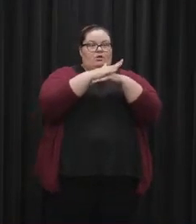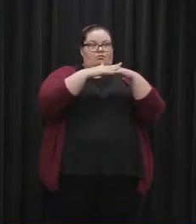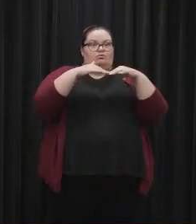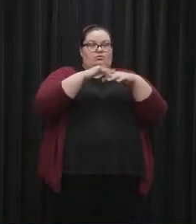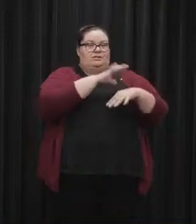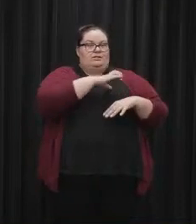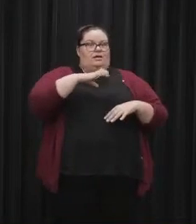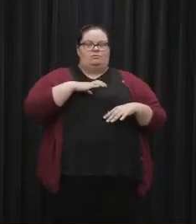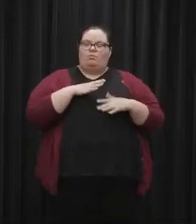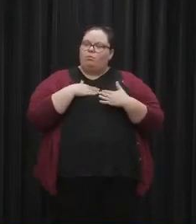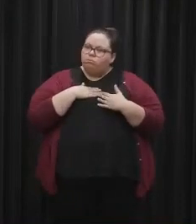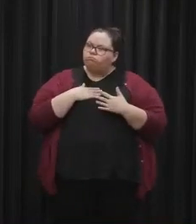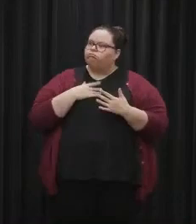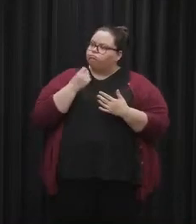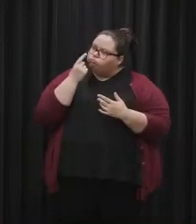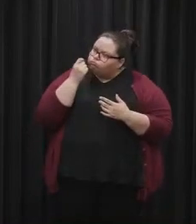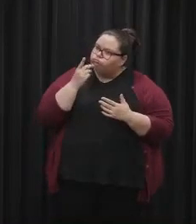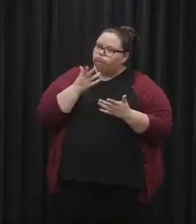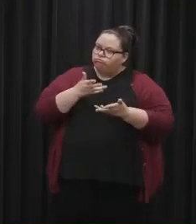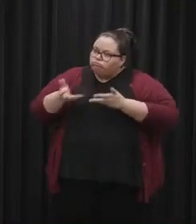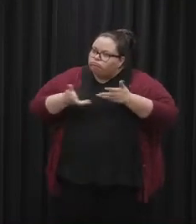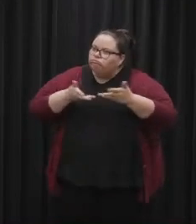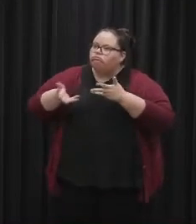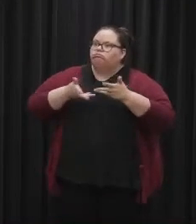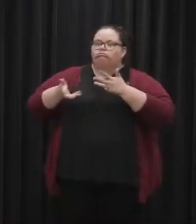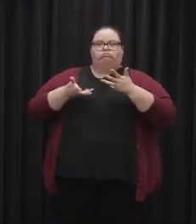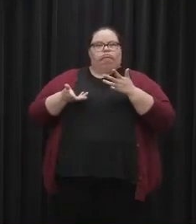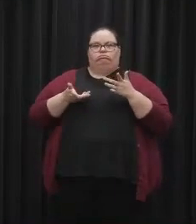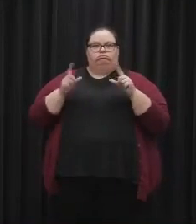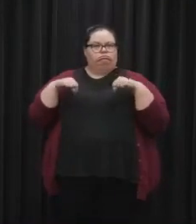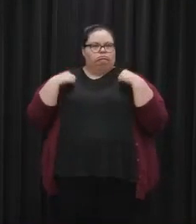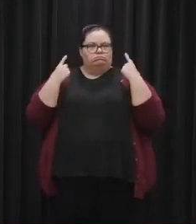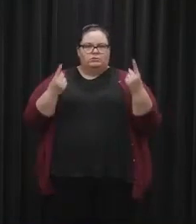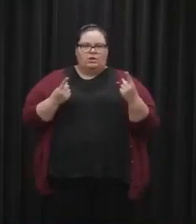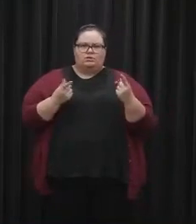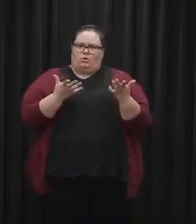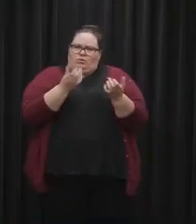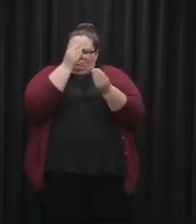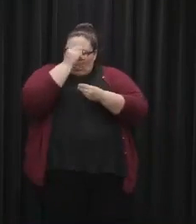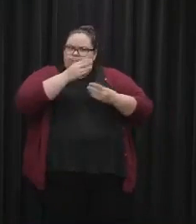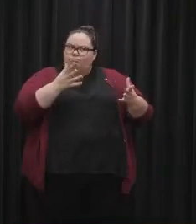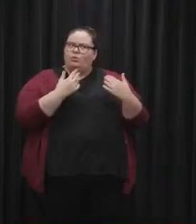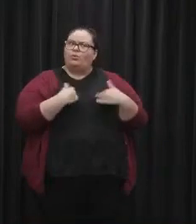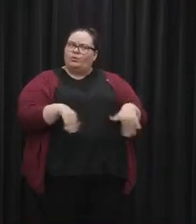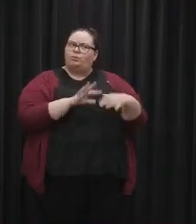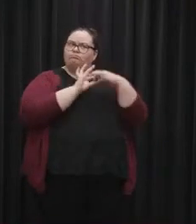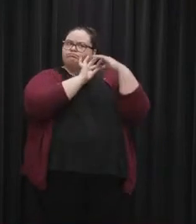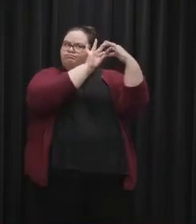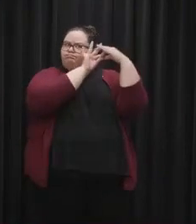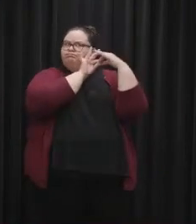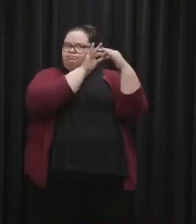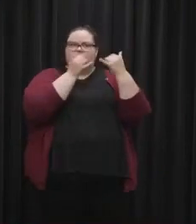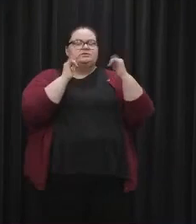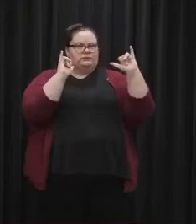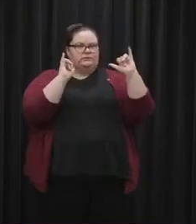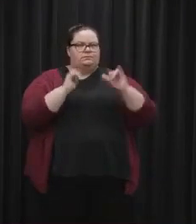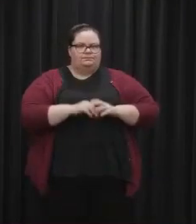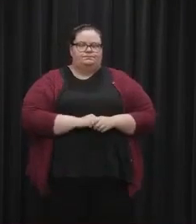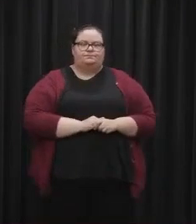been absolutely exceptional in their cooperation from top to bottom, beginning to end. So I wanted to make sure I made that point today.